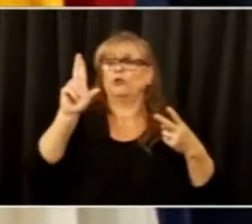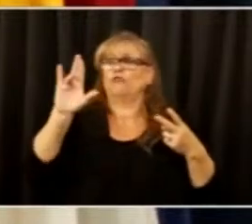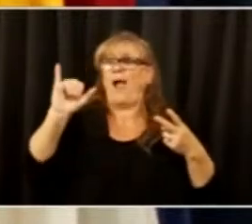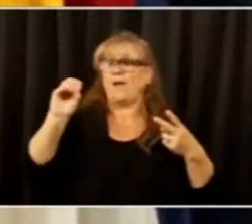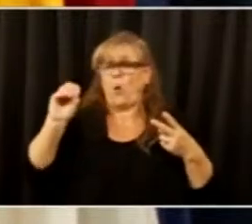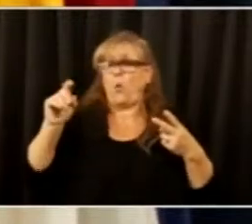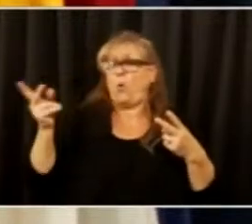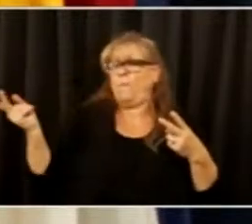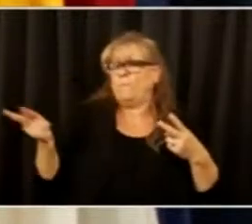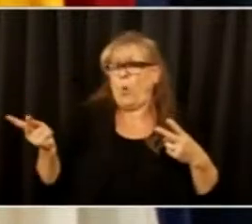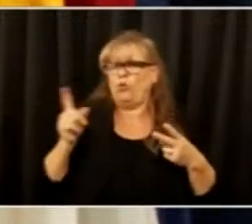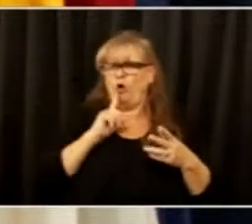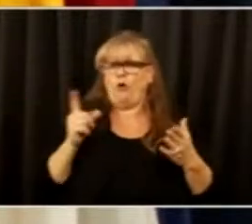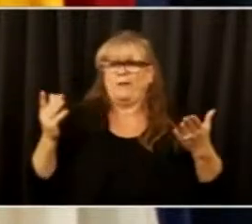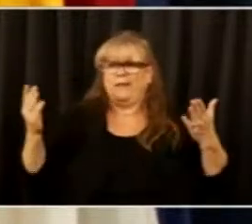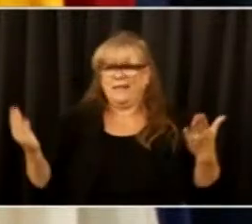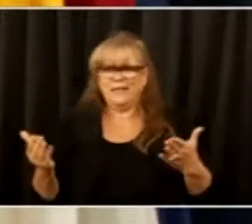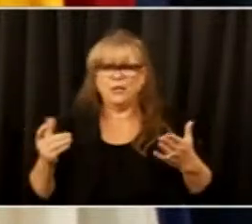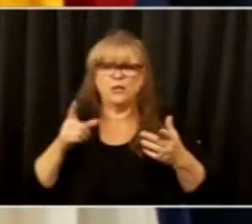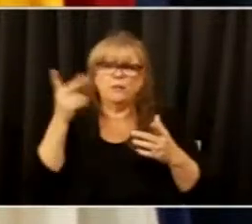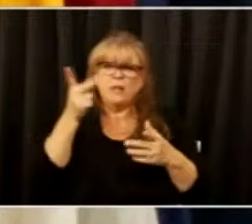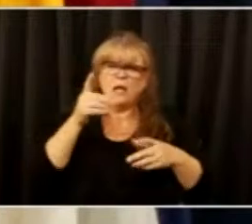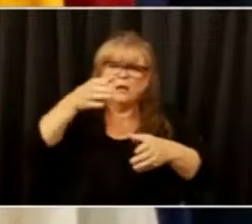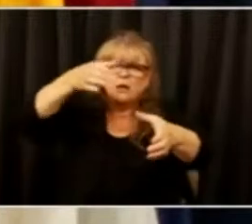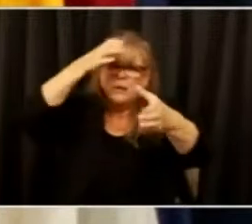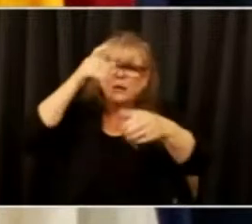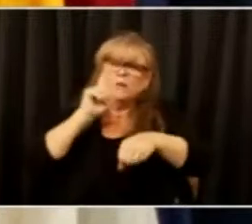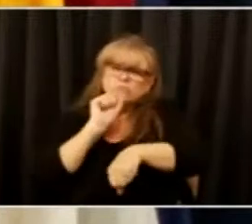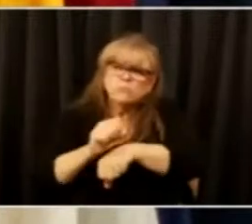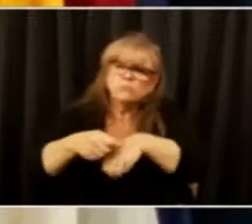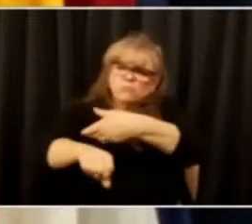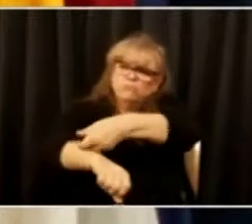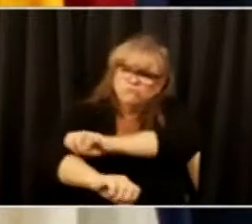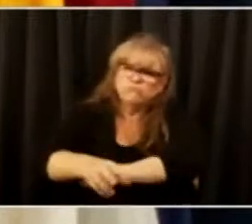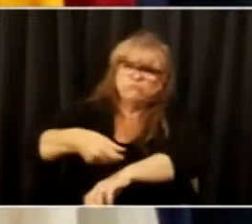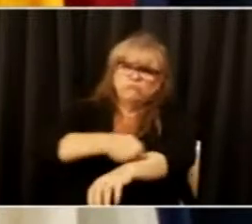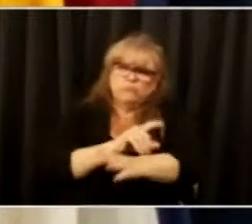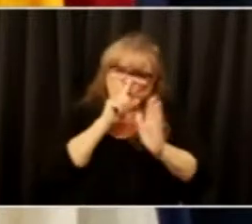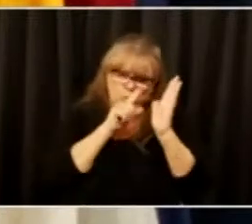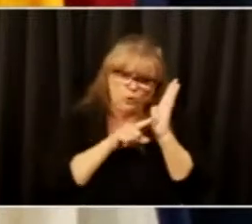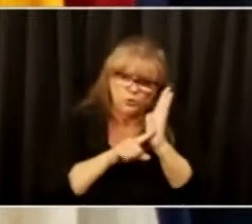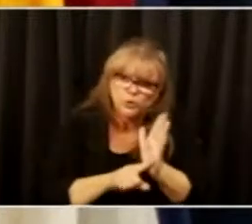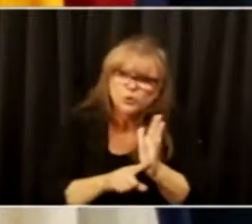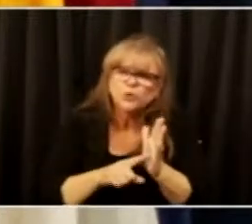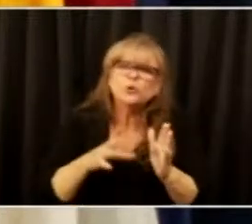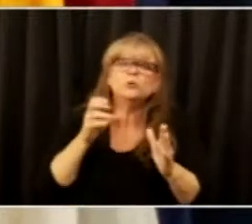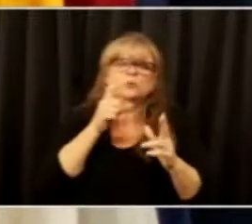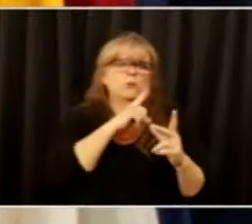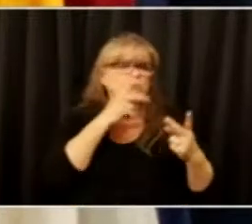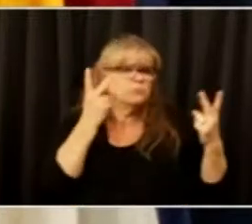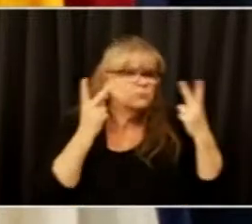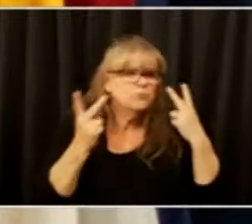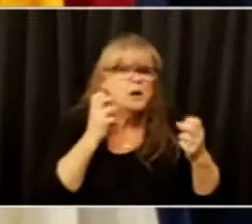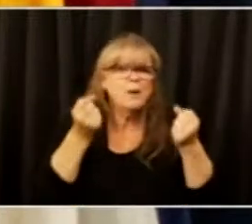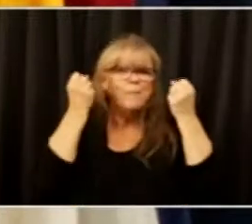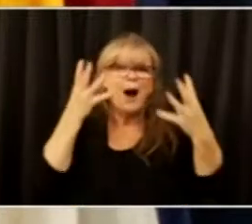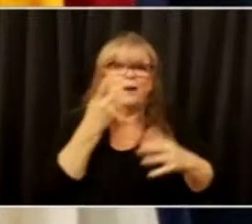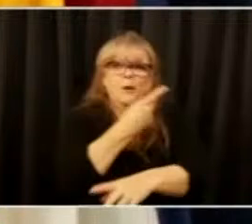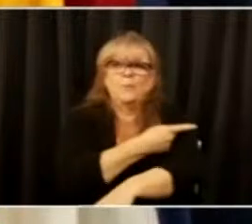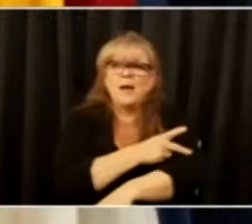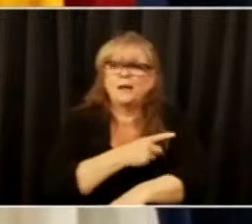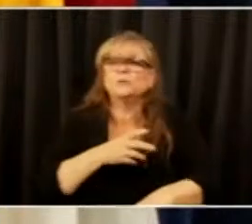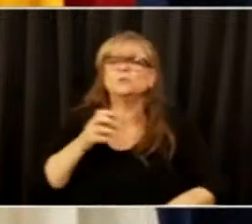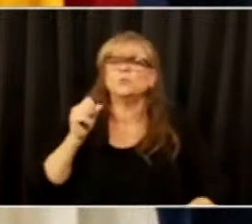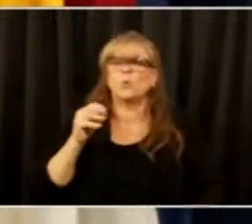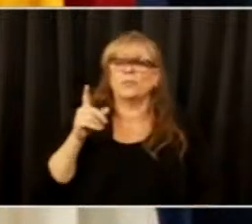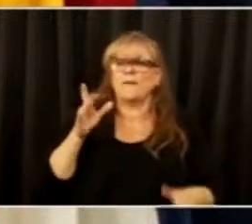study. They've seen many patients, and they've made this particular issue, COVID and the vaccines, a major part of their learning